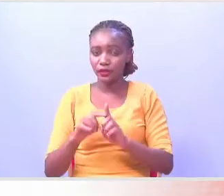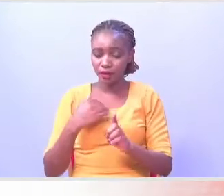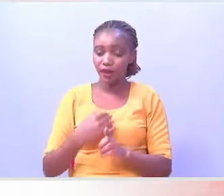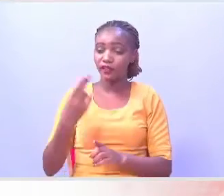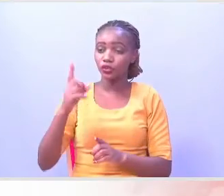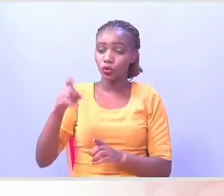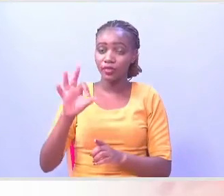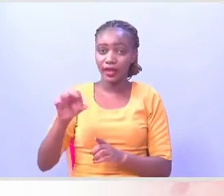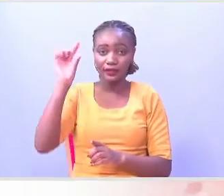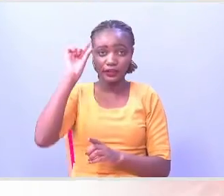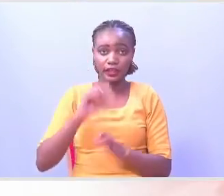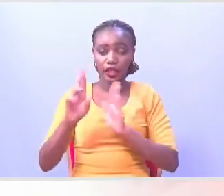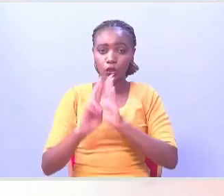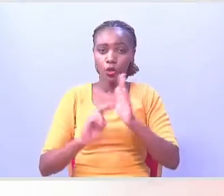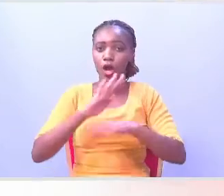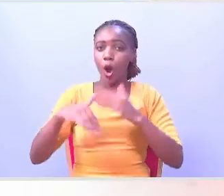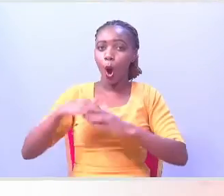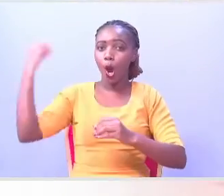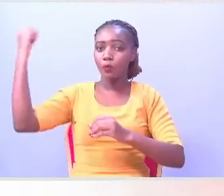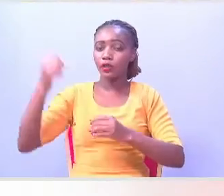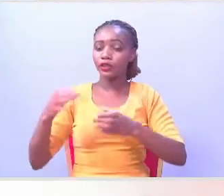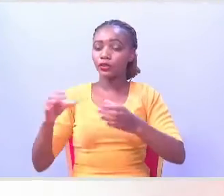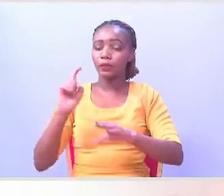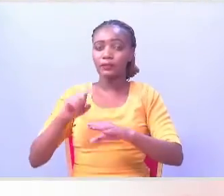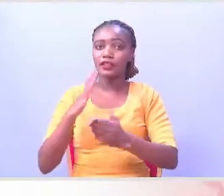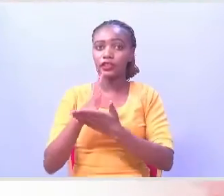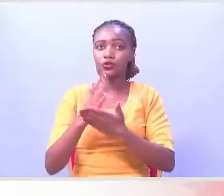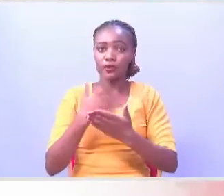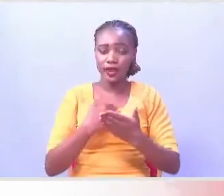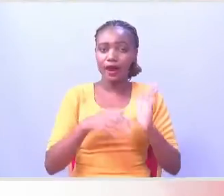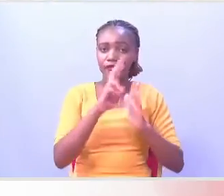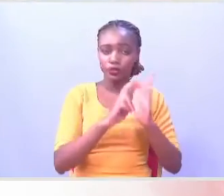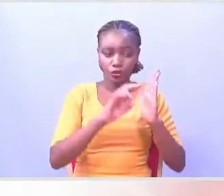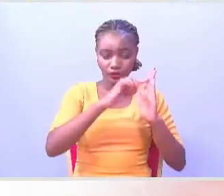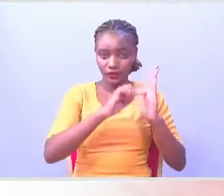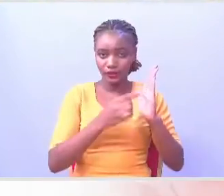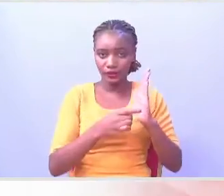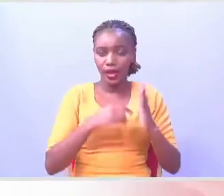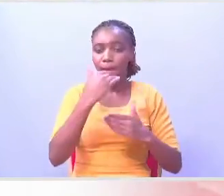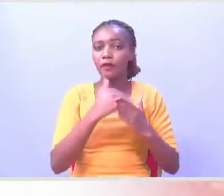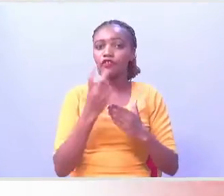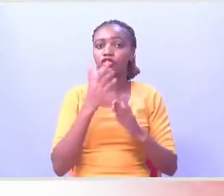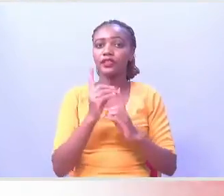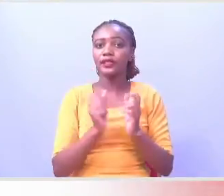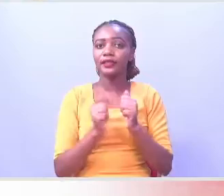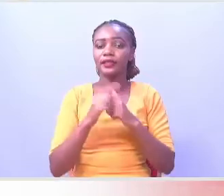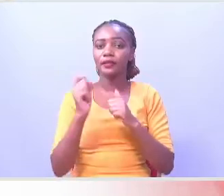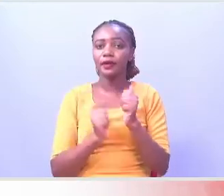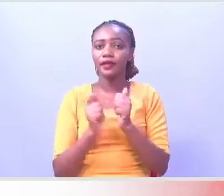gender rule. All political parties are required to submit their revised nomination rules by Tuesday, the 16th of